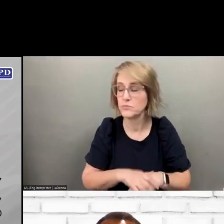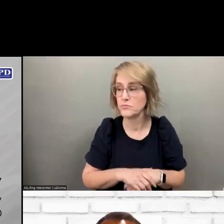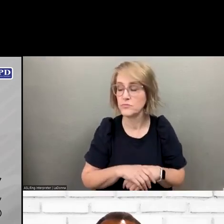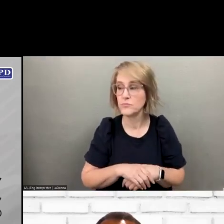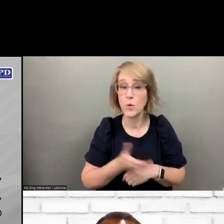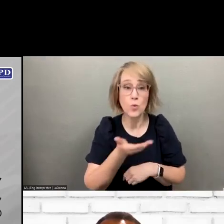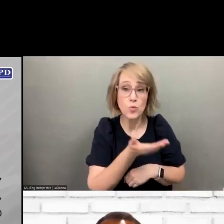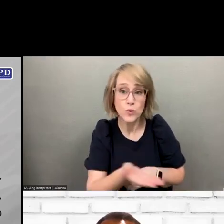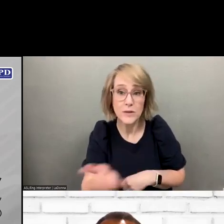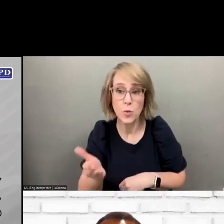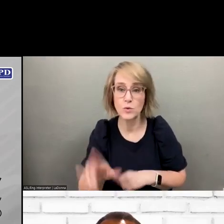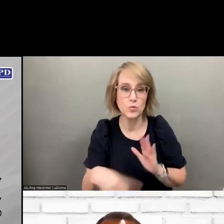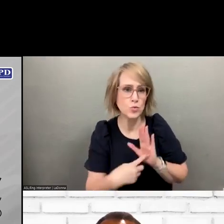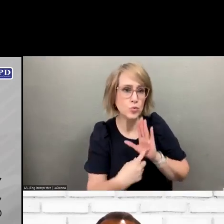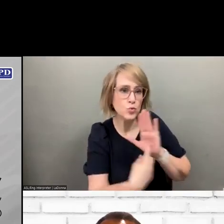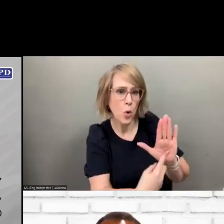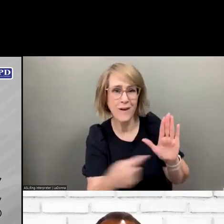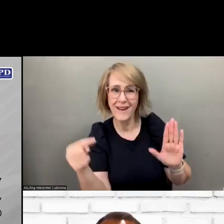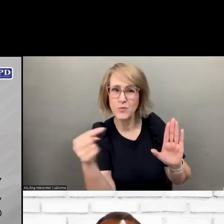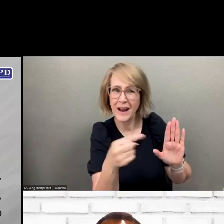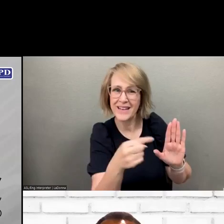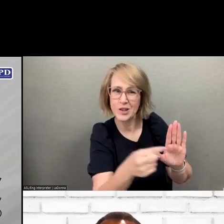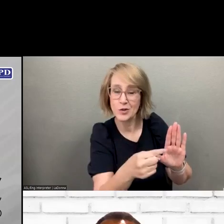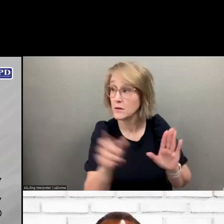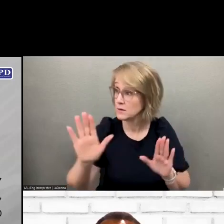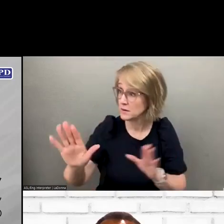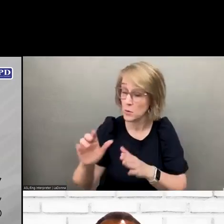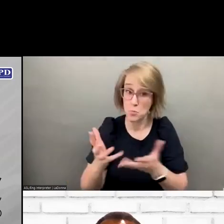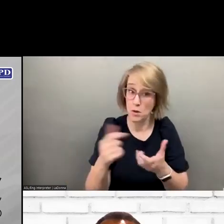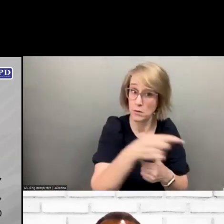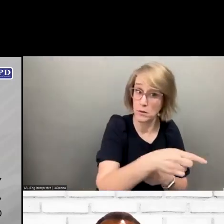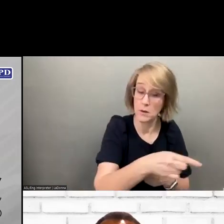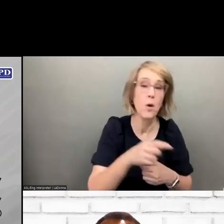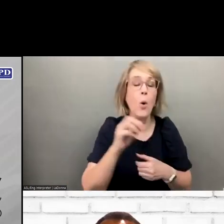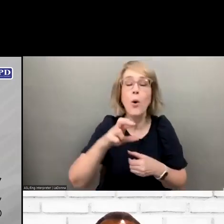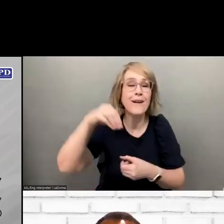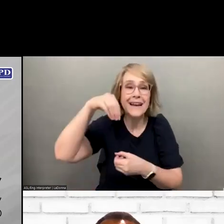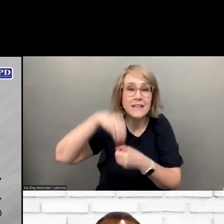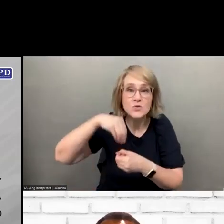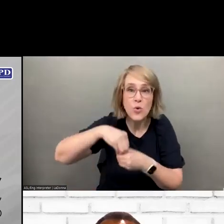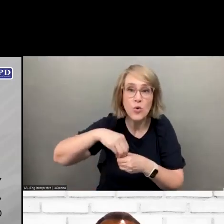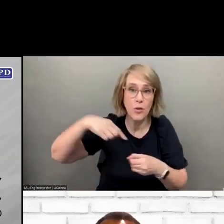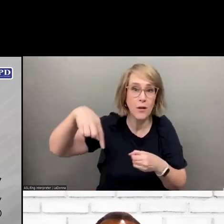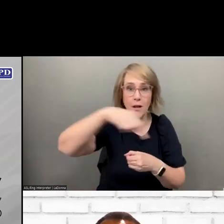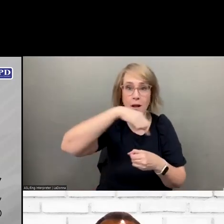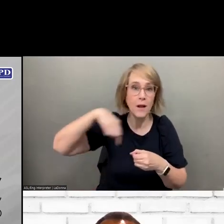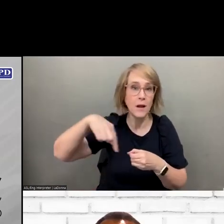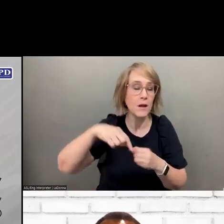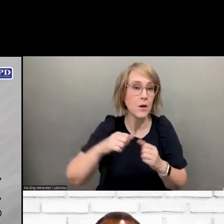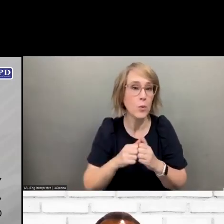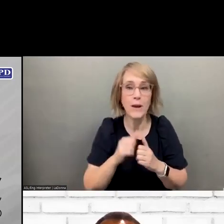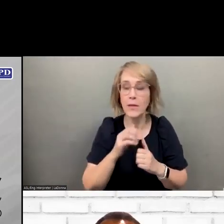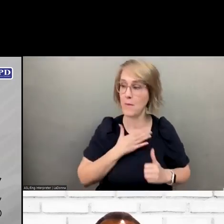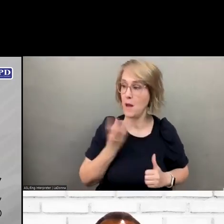in directing individuals to getting the support and help they need. And even internally, with whether you're going